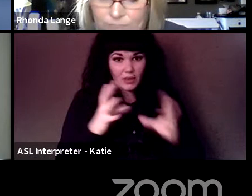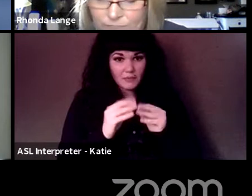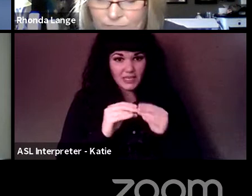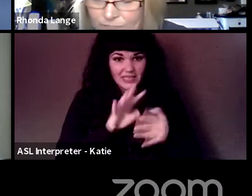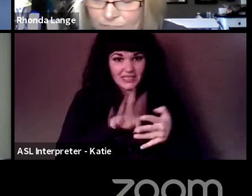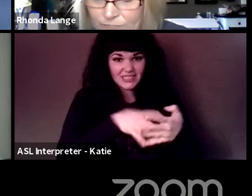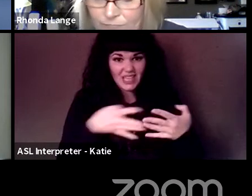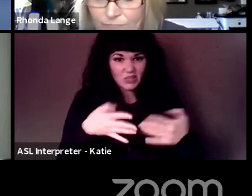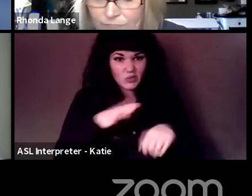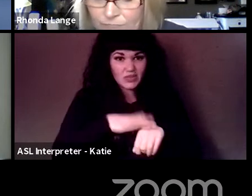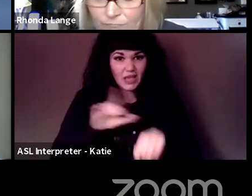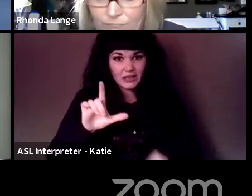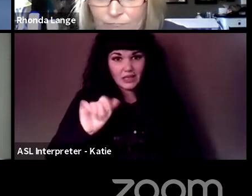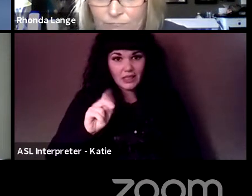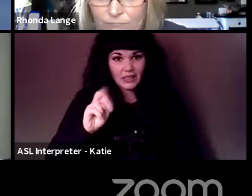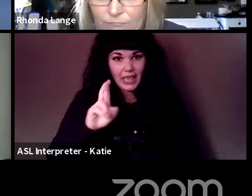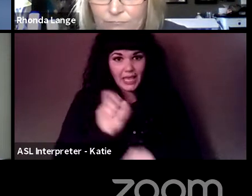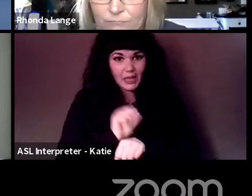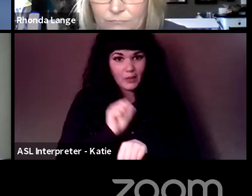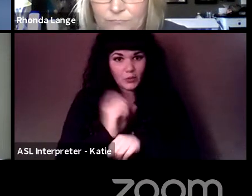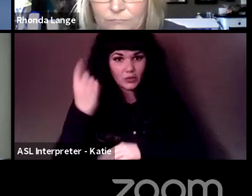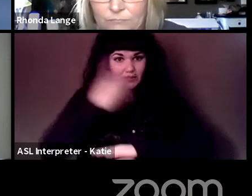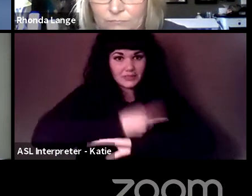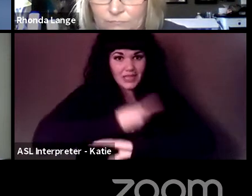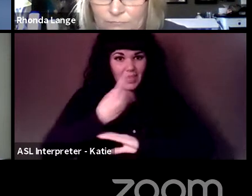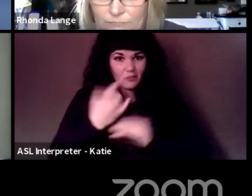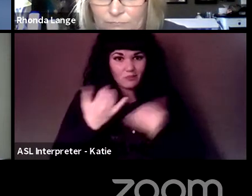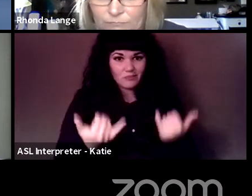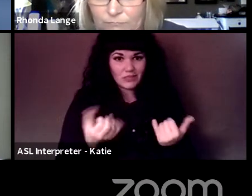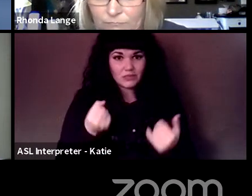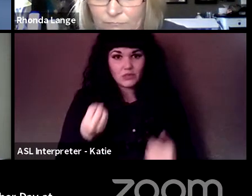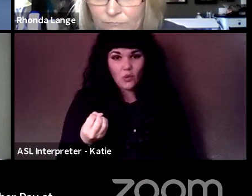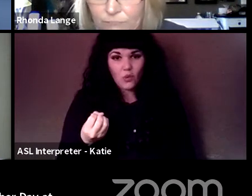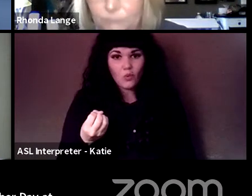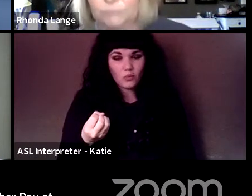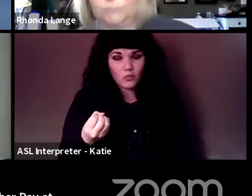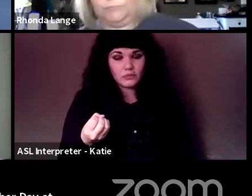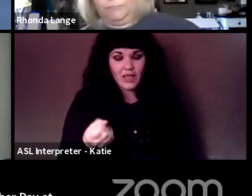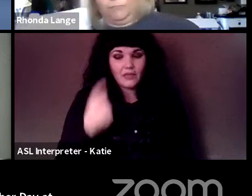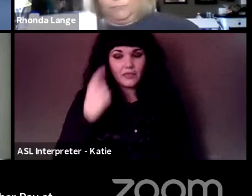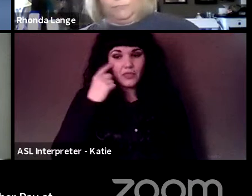time. So I think we just wanted to open it back up for